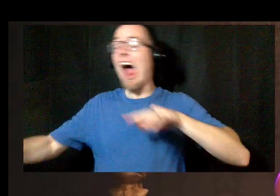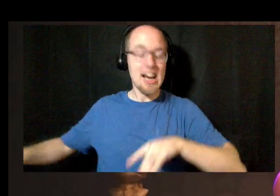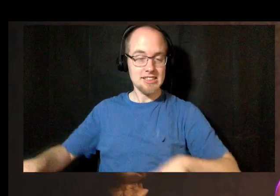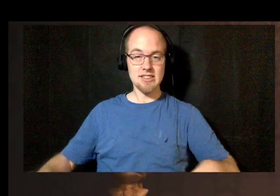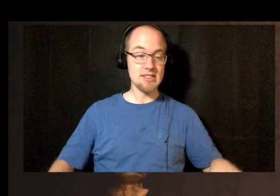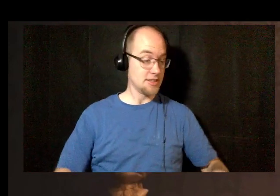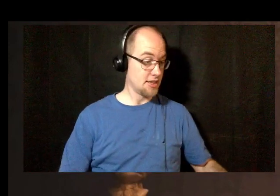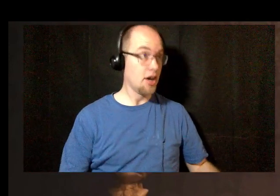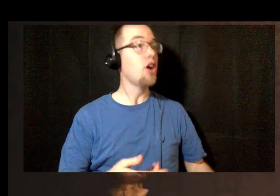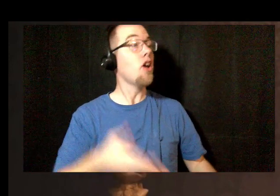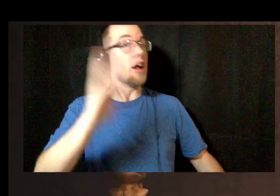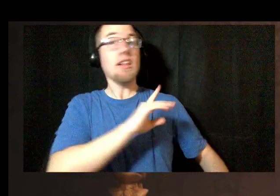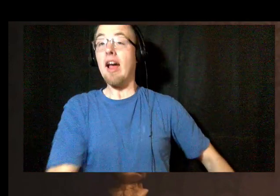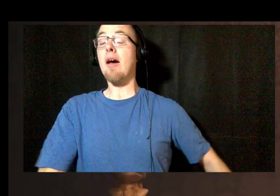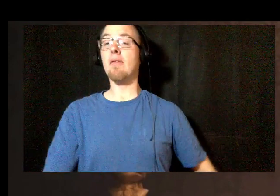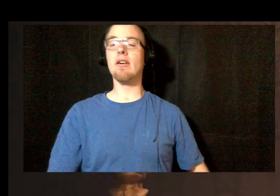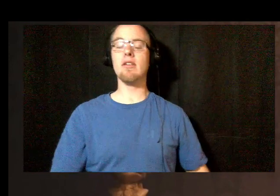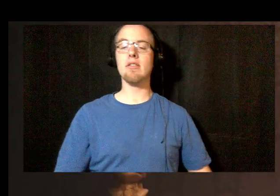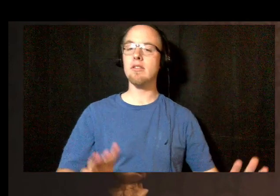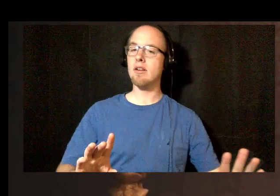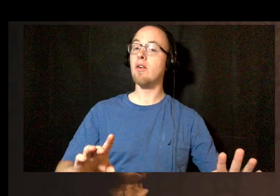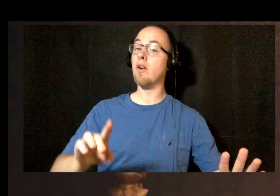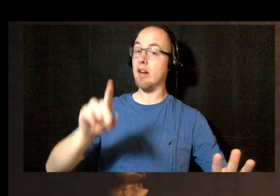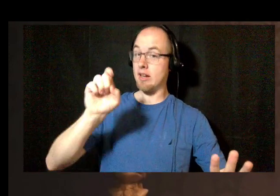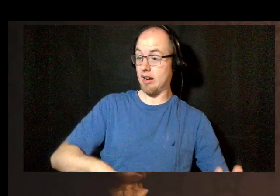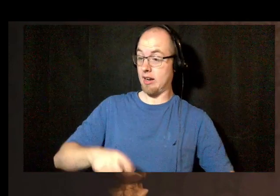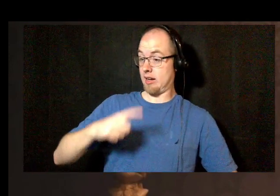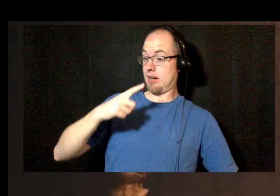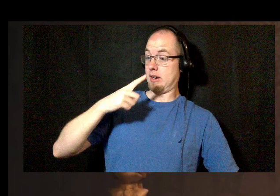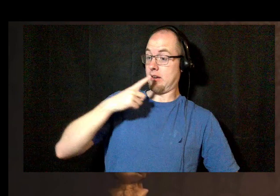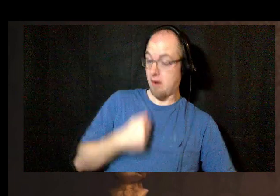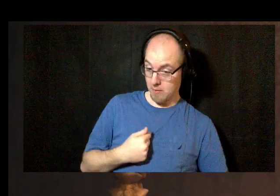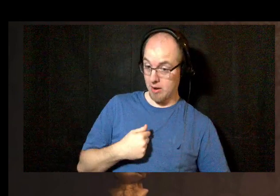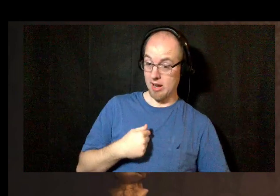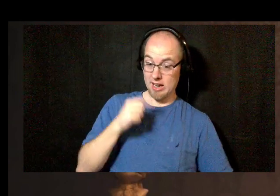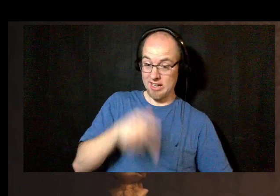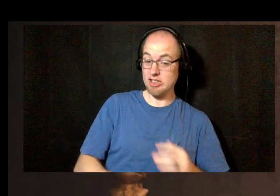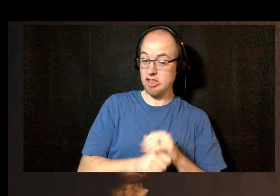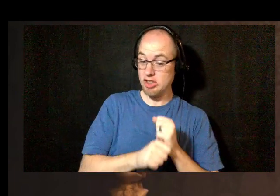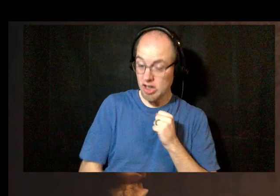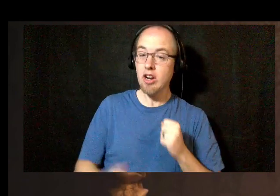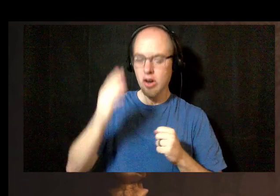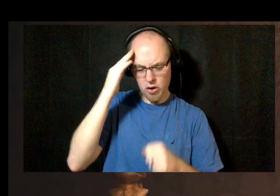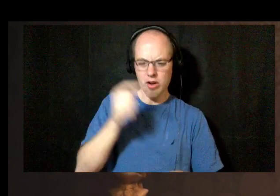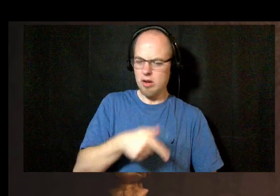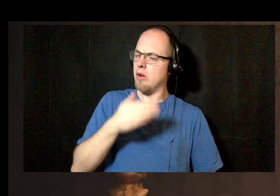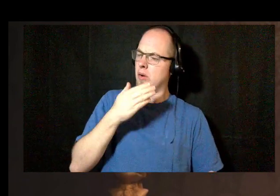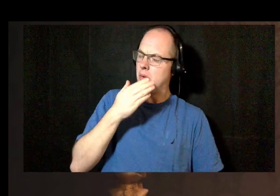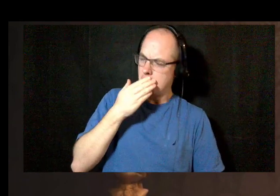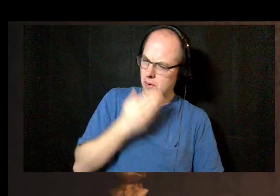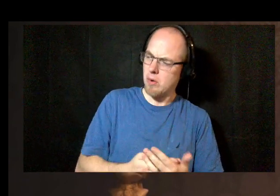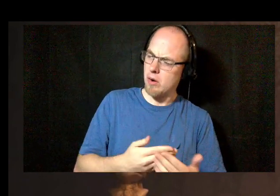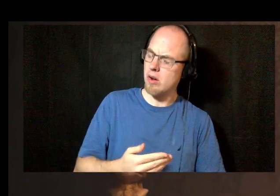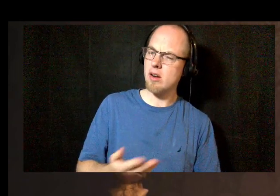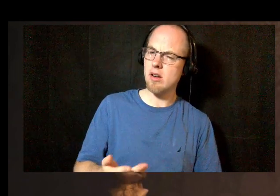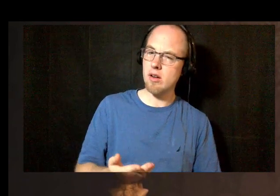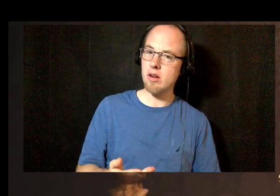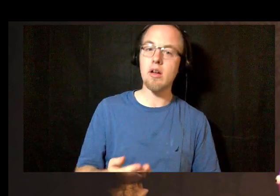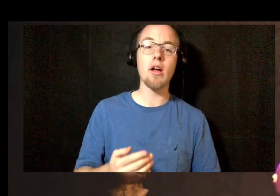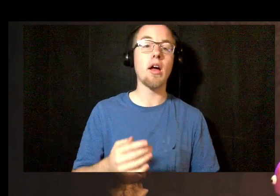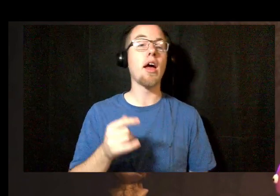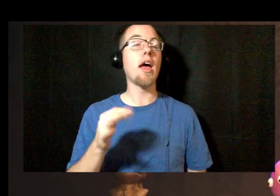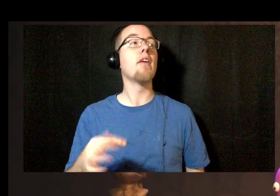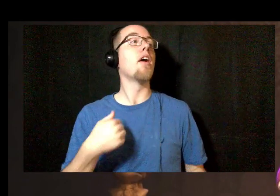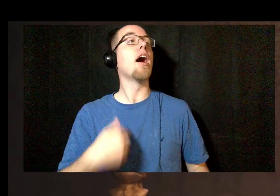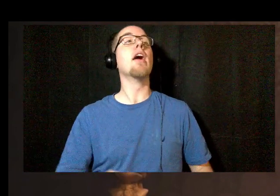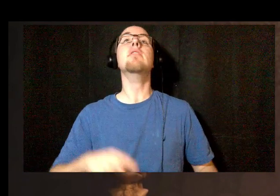it. But do I need to be told it's good to know that it's good? You know, that's how it goes with comedy. If I come up here and I